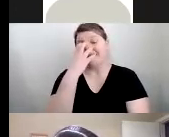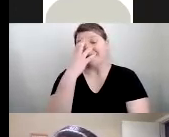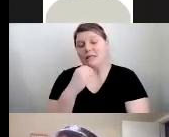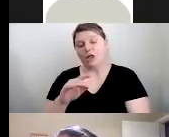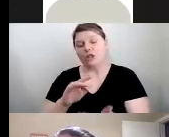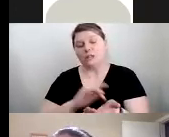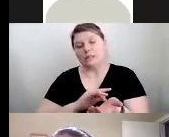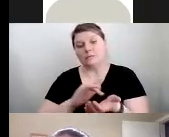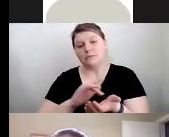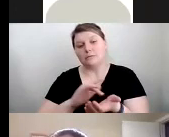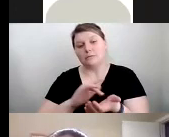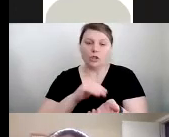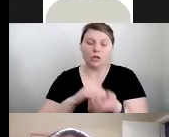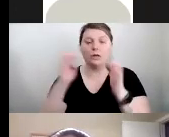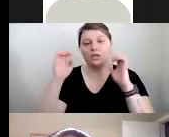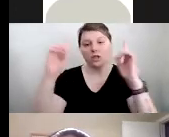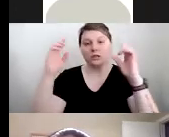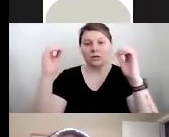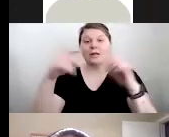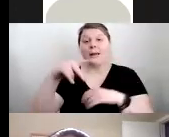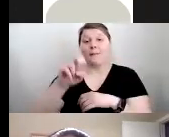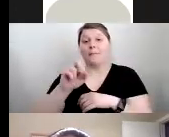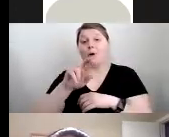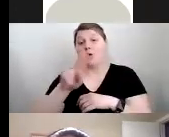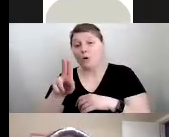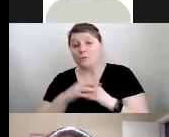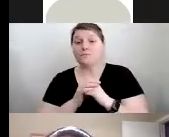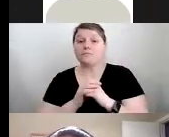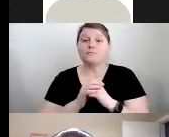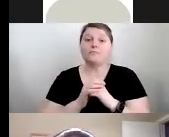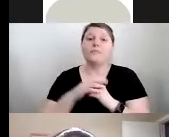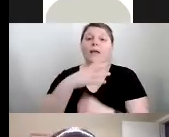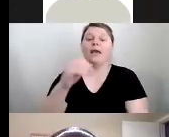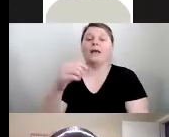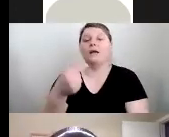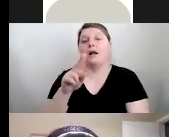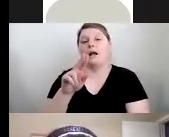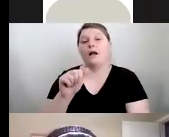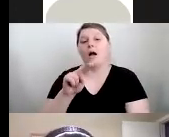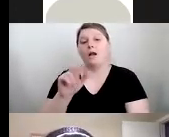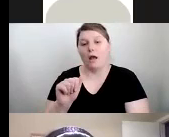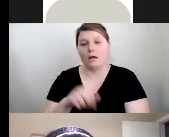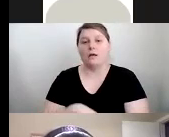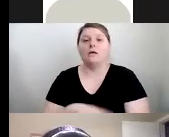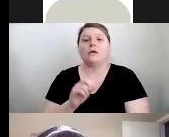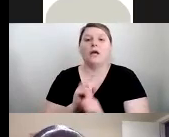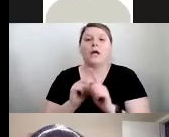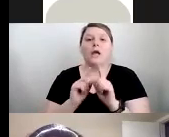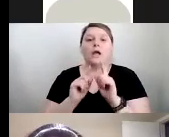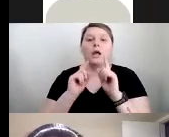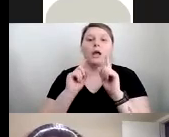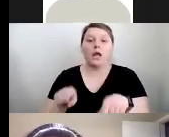does education in Peru and Ghana. He goes to exchange with